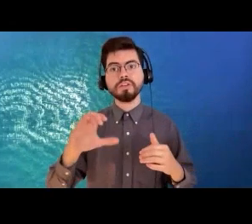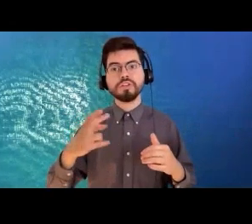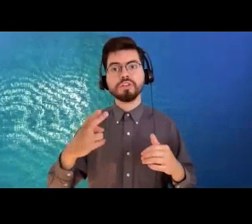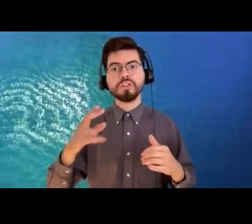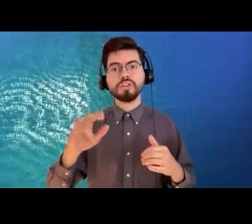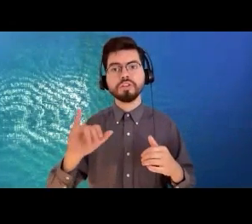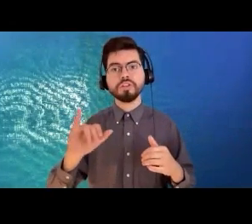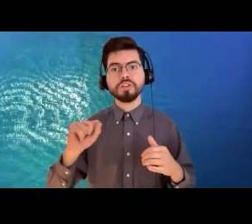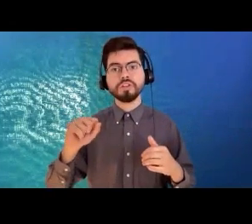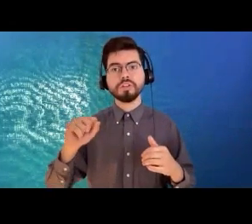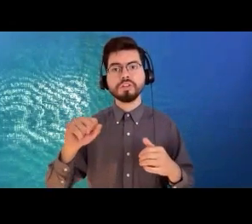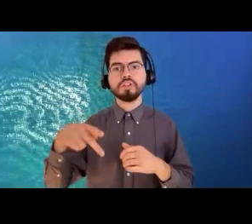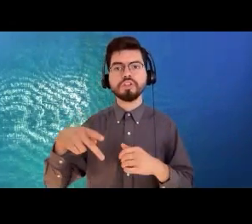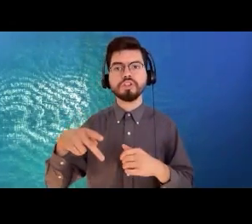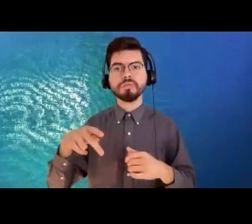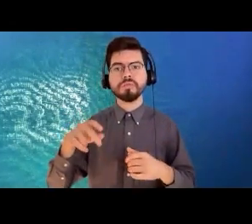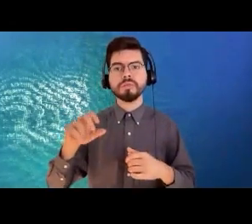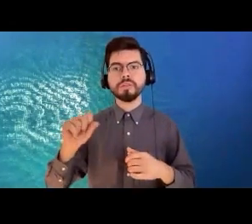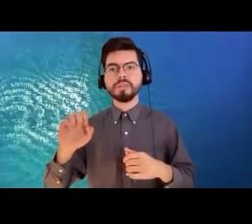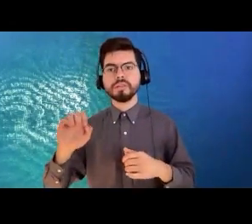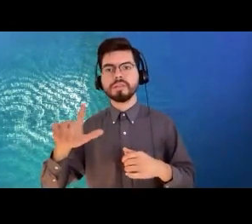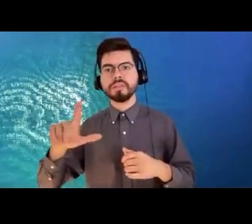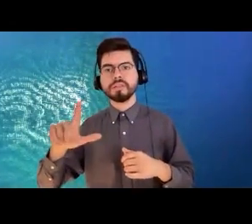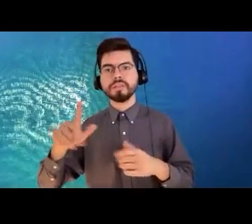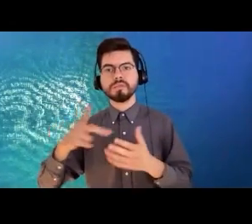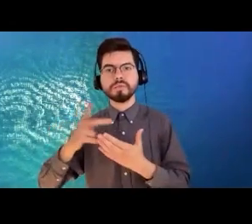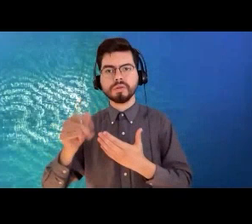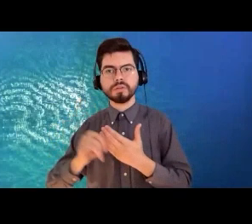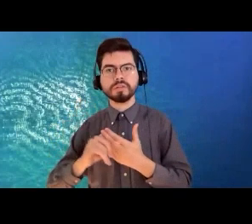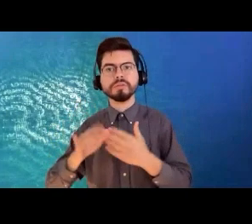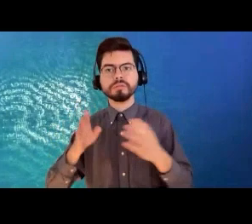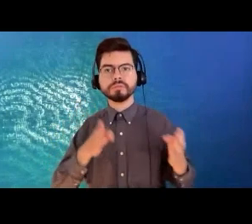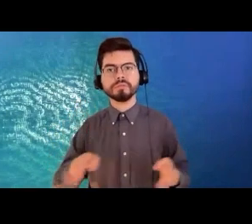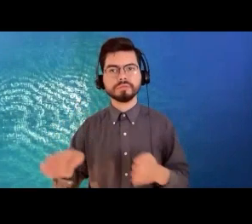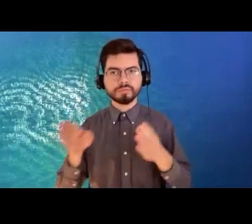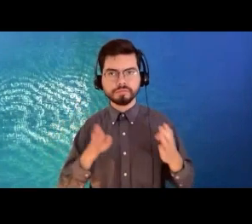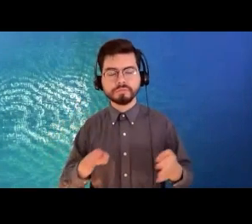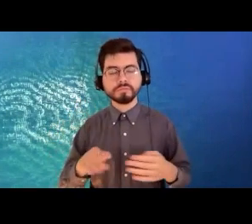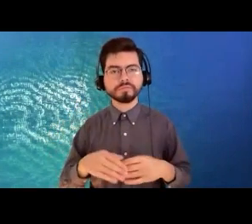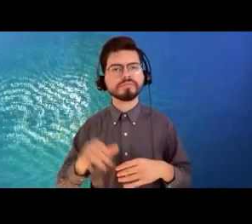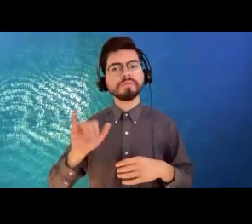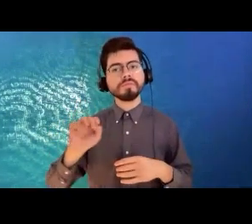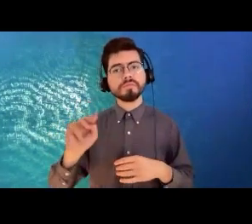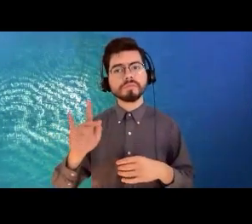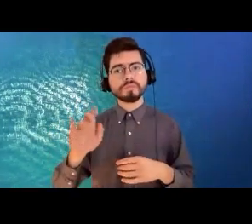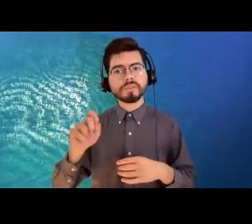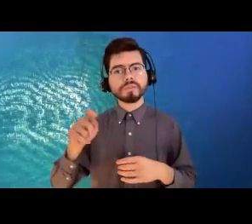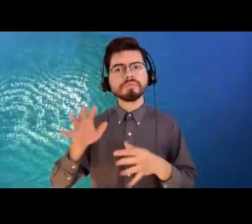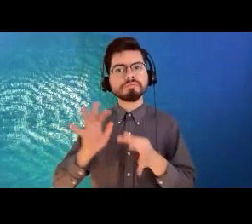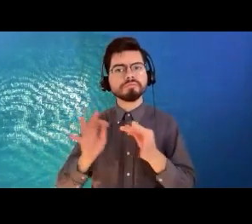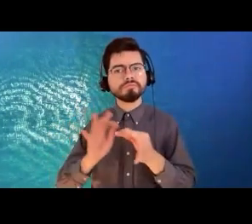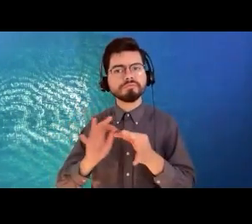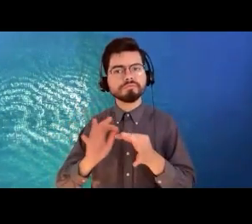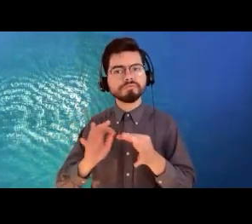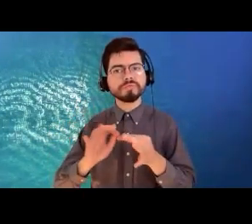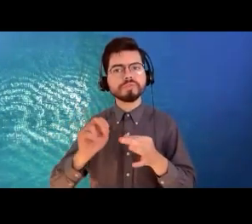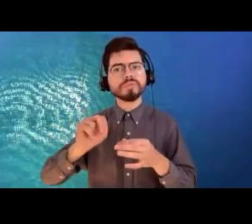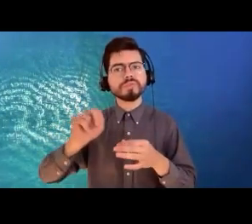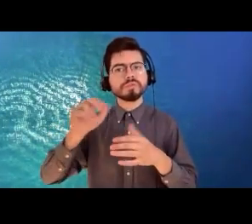What else? Going forward, Mike mentioned the North Entrance Road. Did